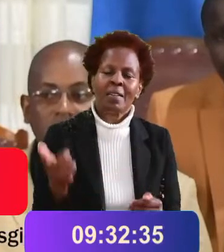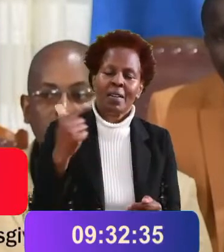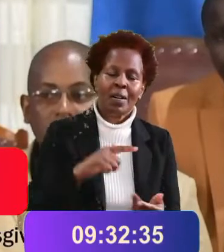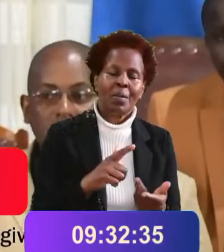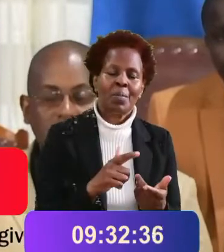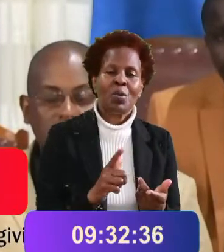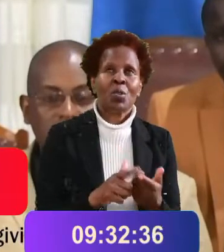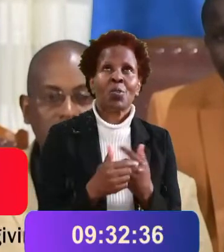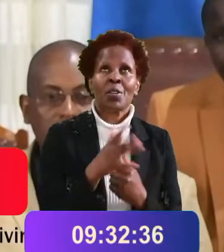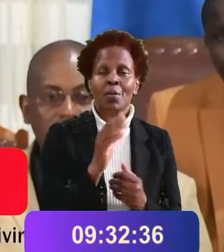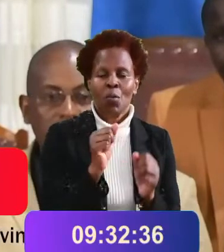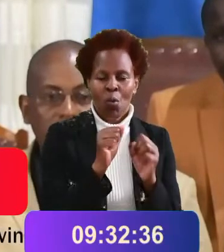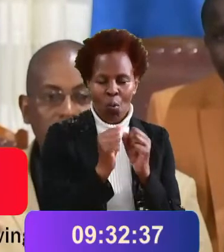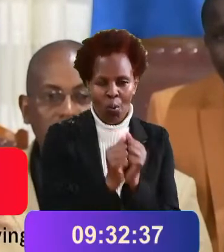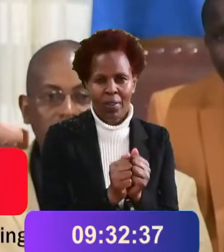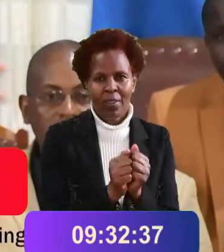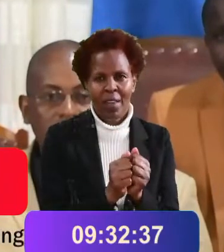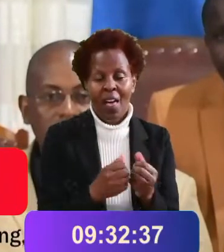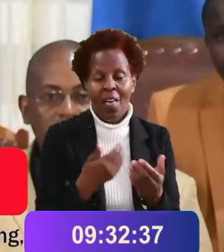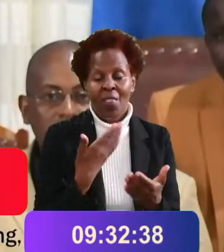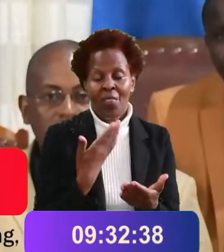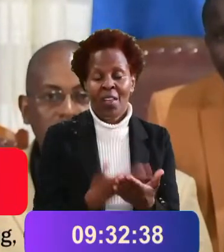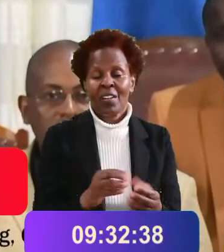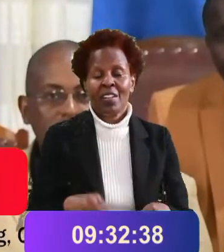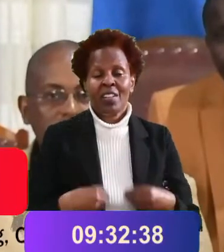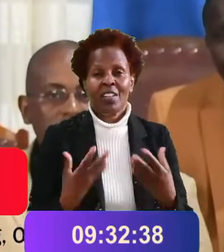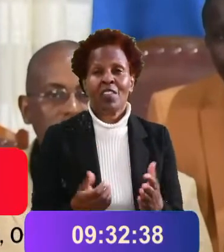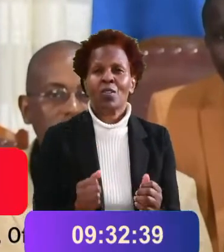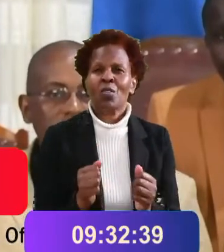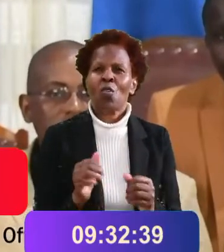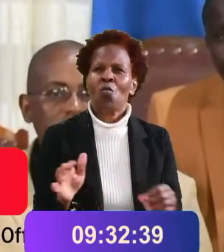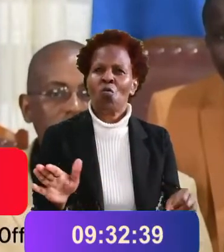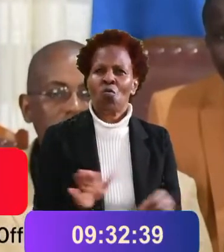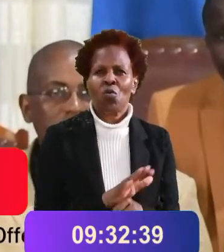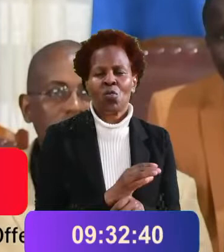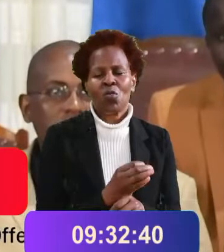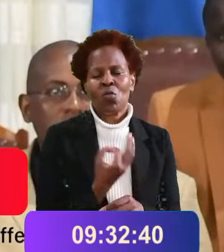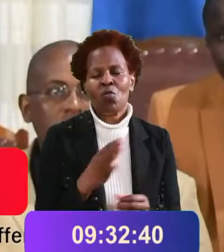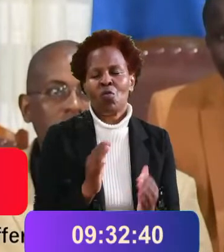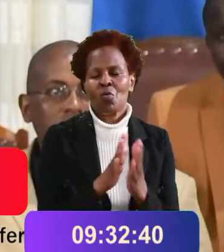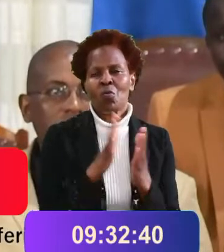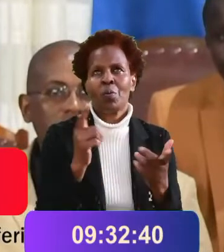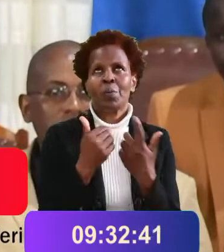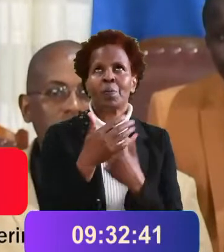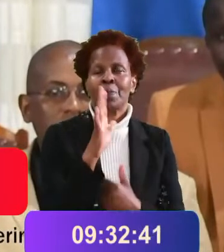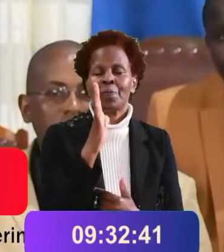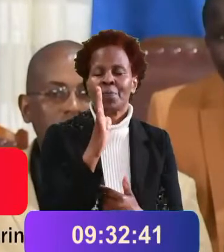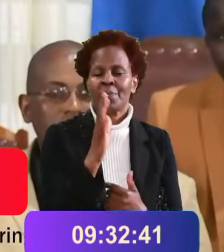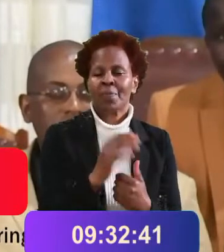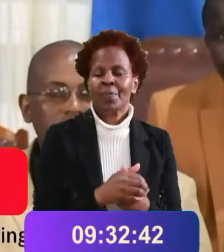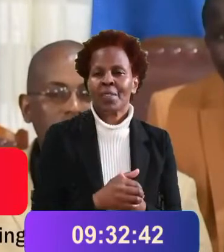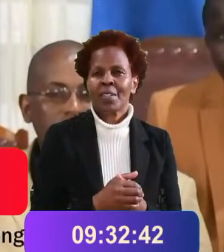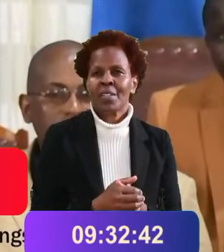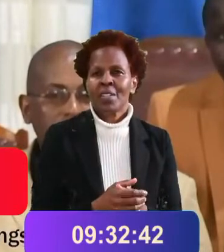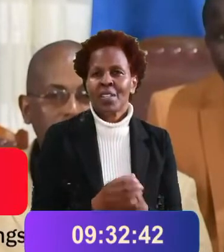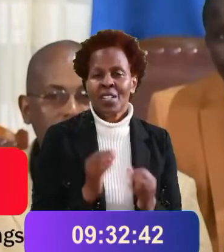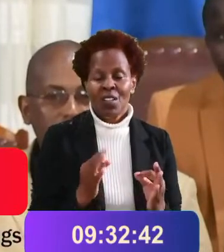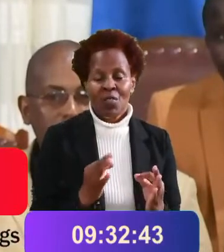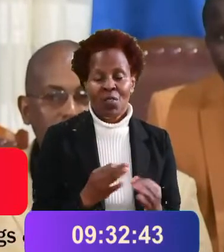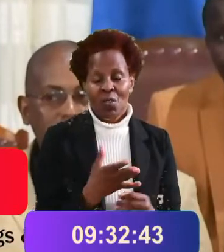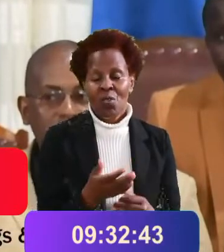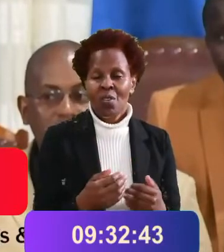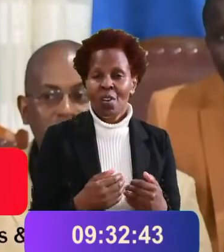God. Come with a full worship of God. And also, if you're in a place of gain